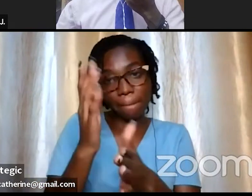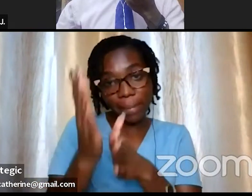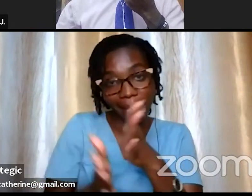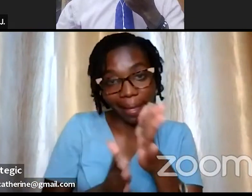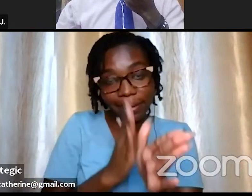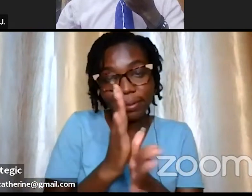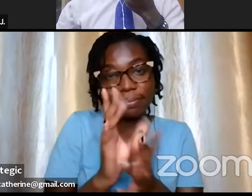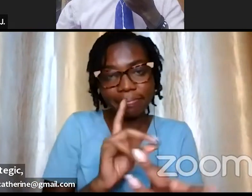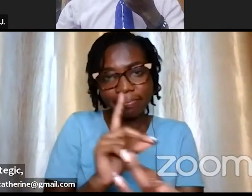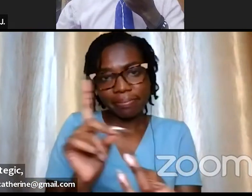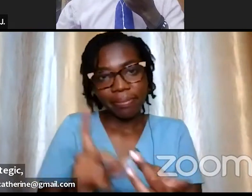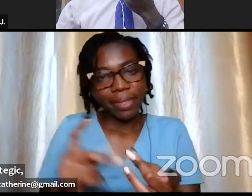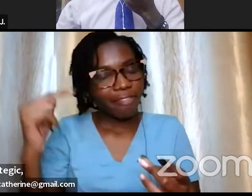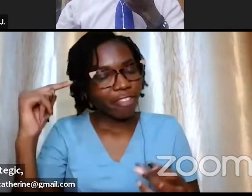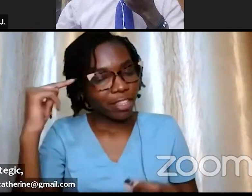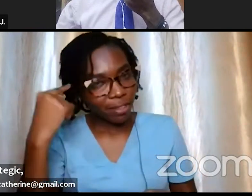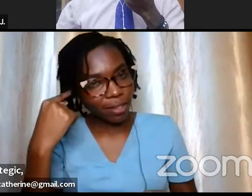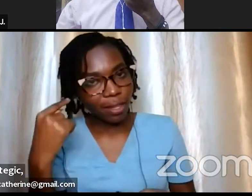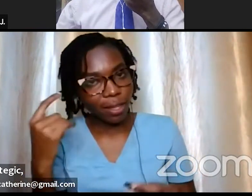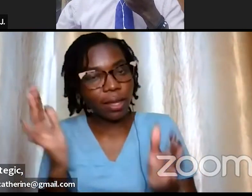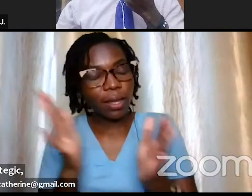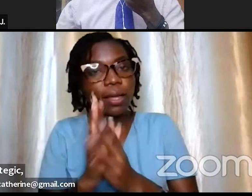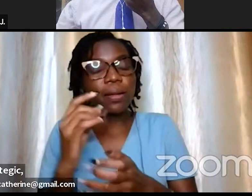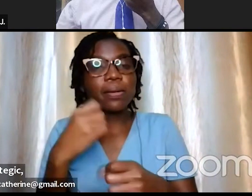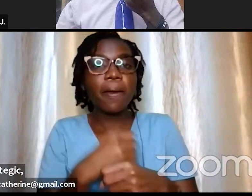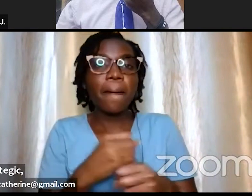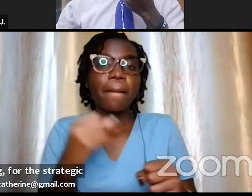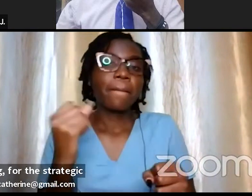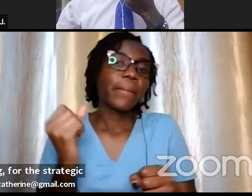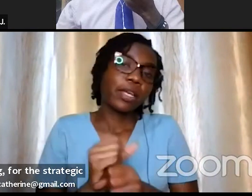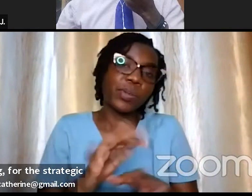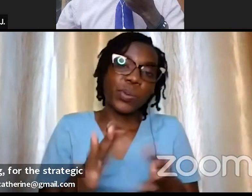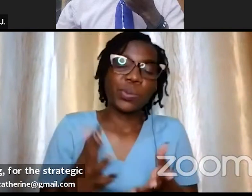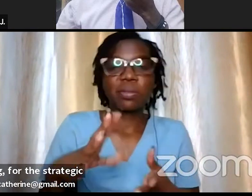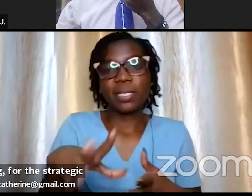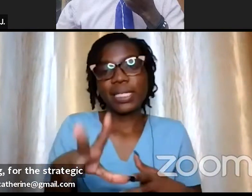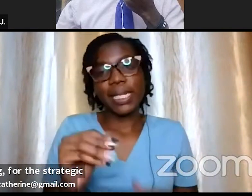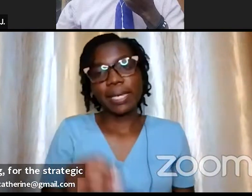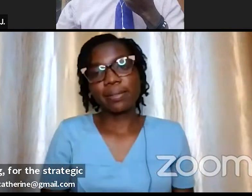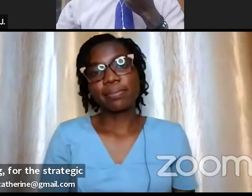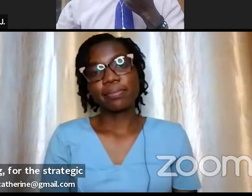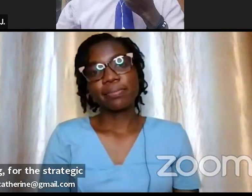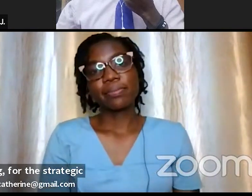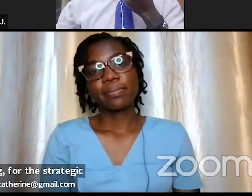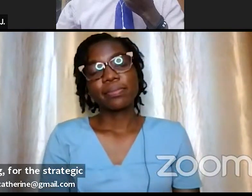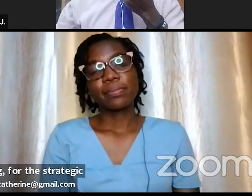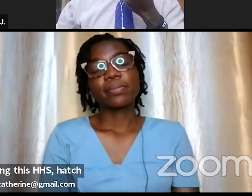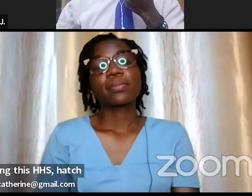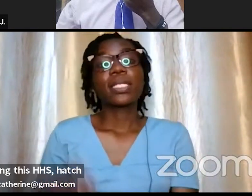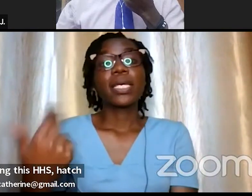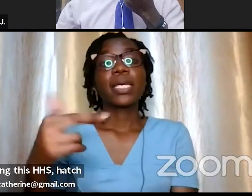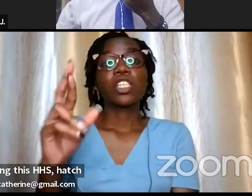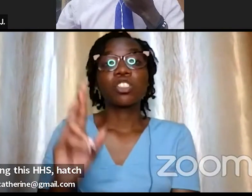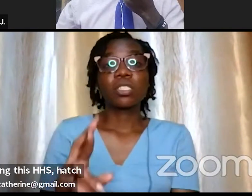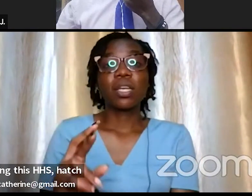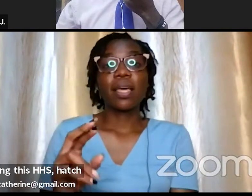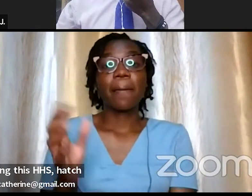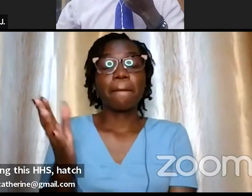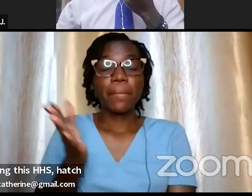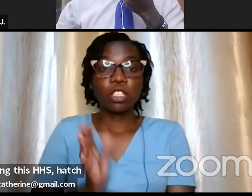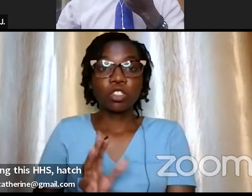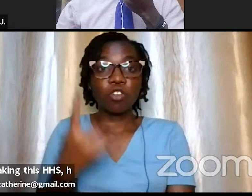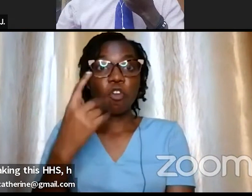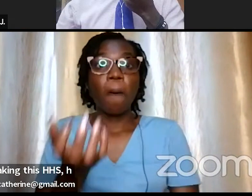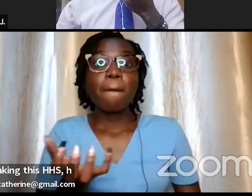strategic thinking, for even making or taking these HR personnel for